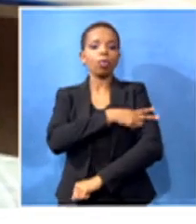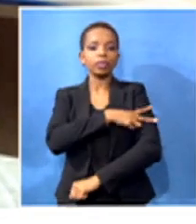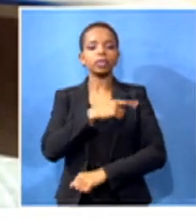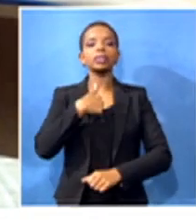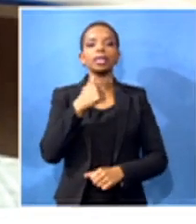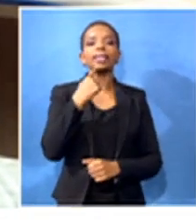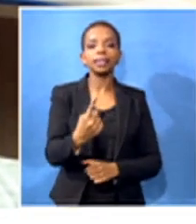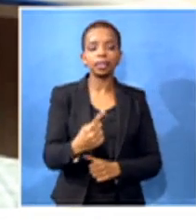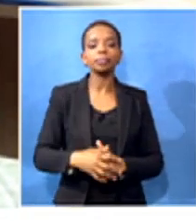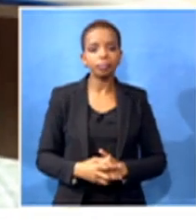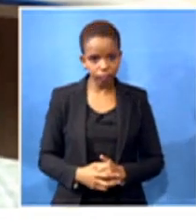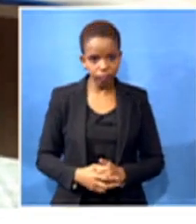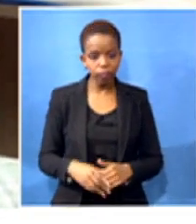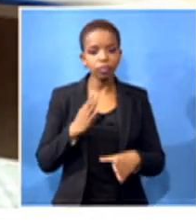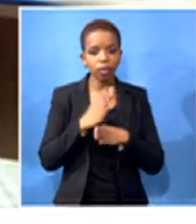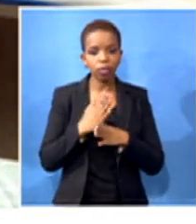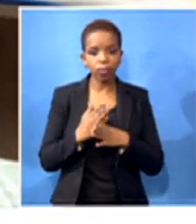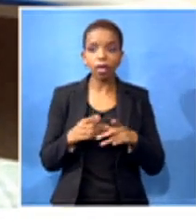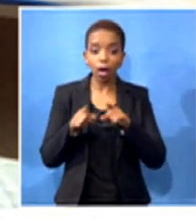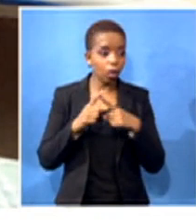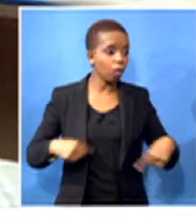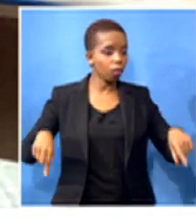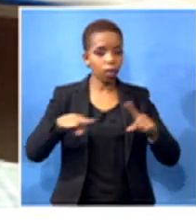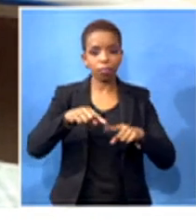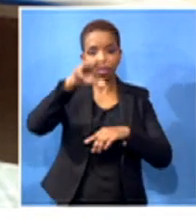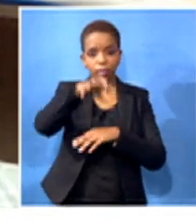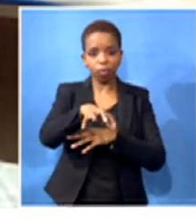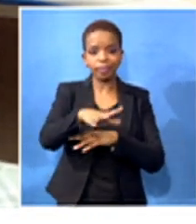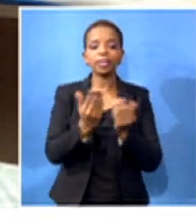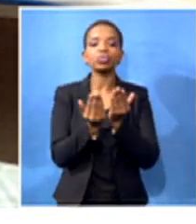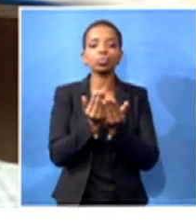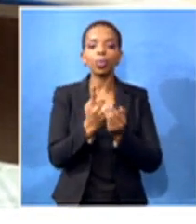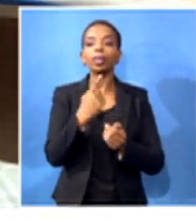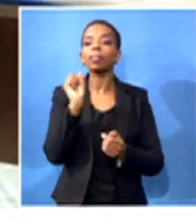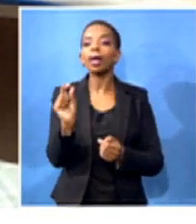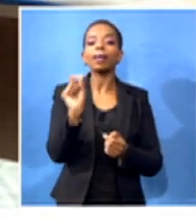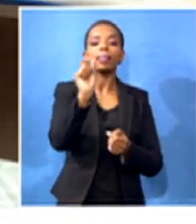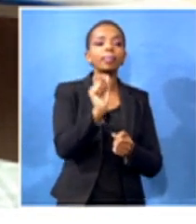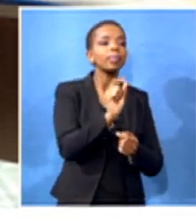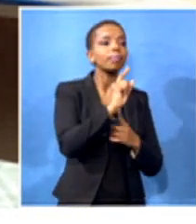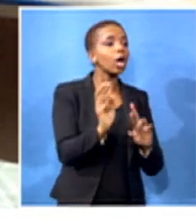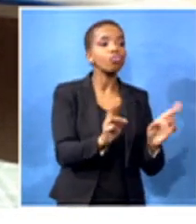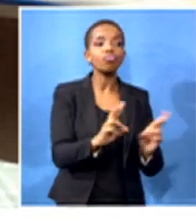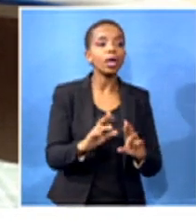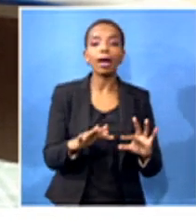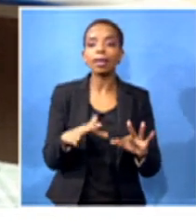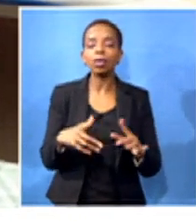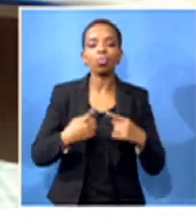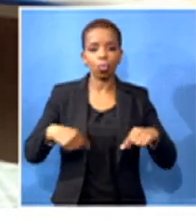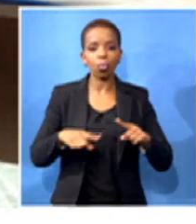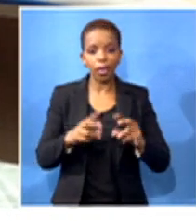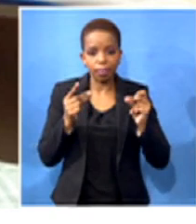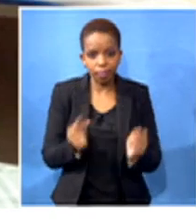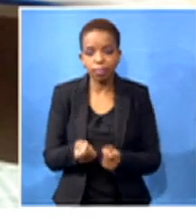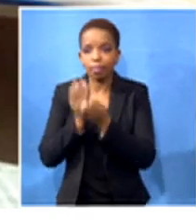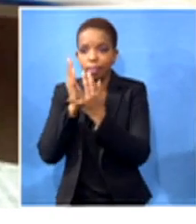province to ensure that we go to these schools that are set not to be ready, so that we are able to make timeless interventions, because some of